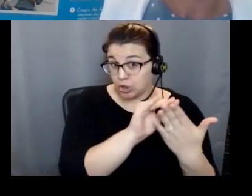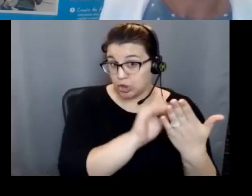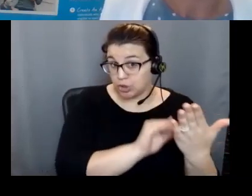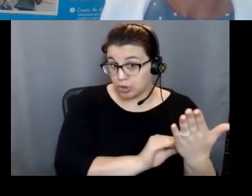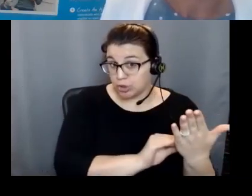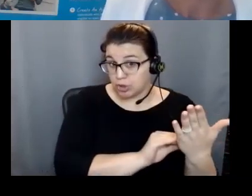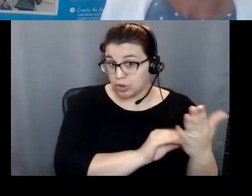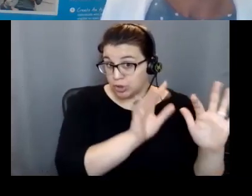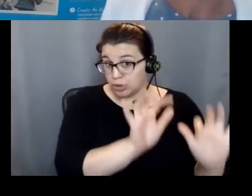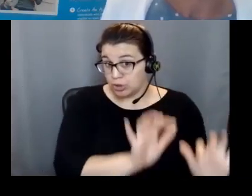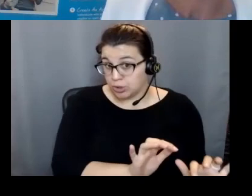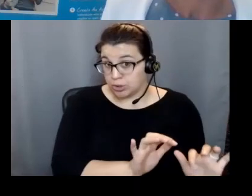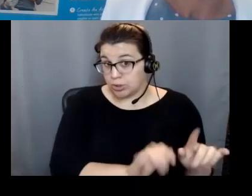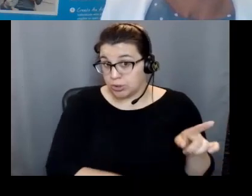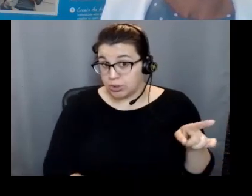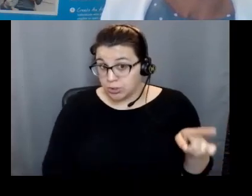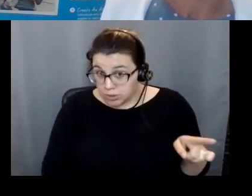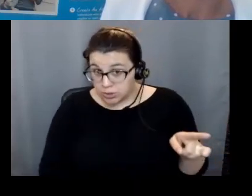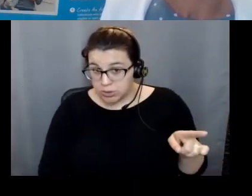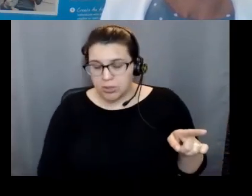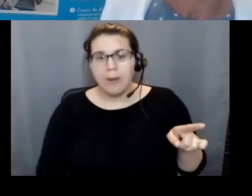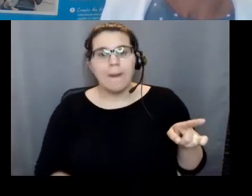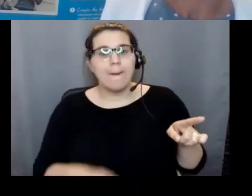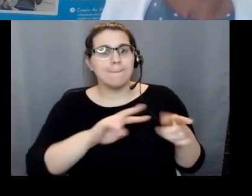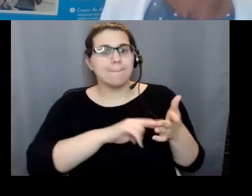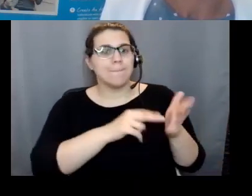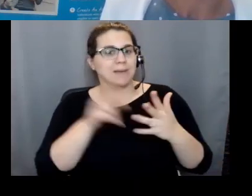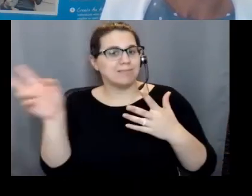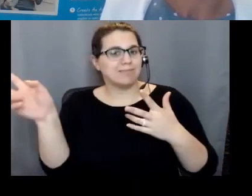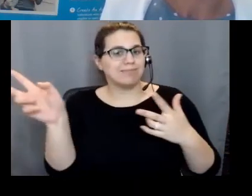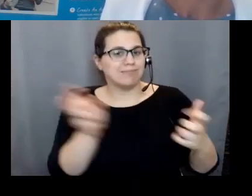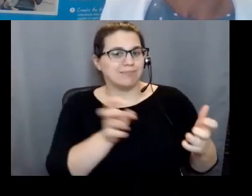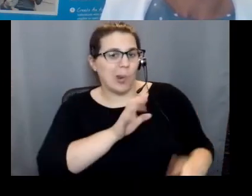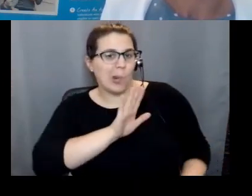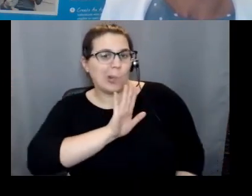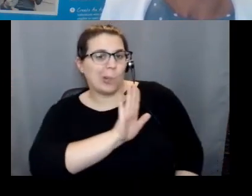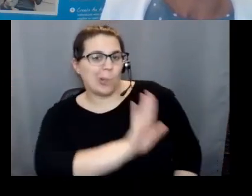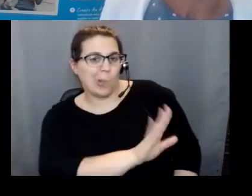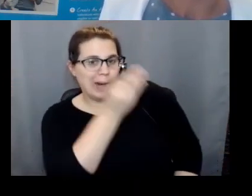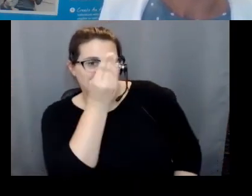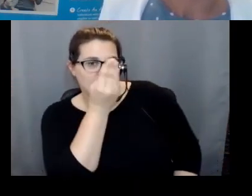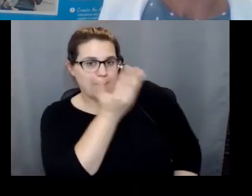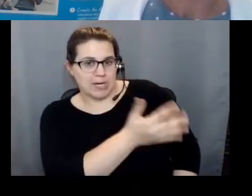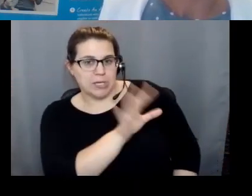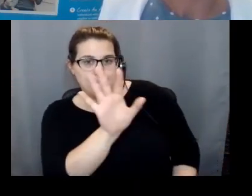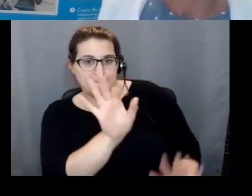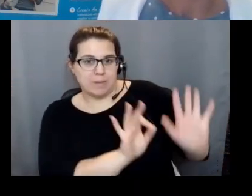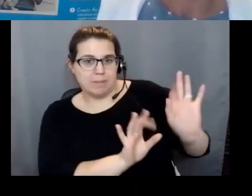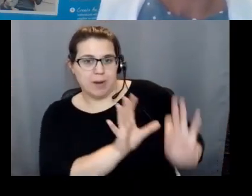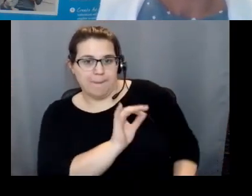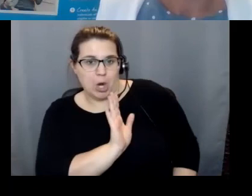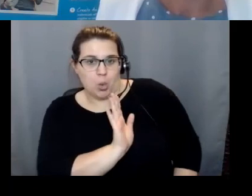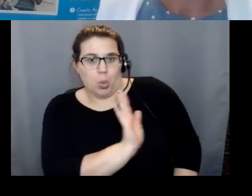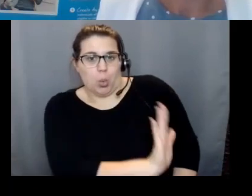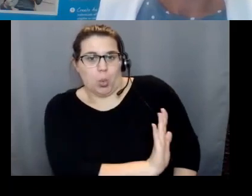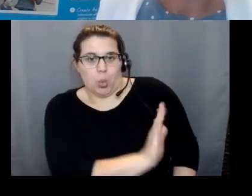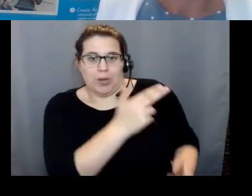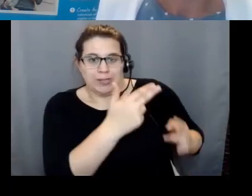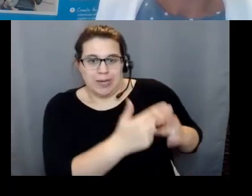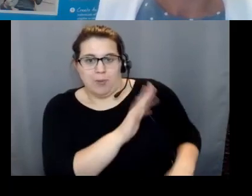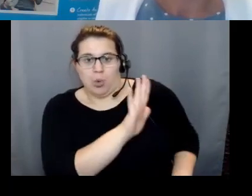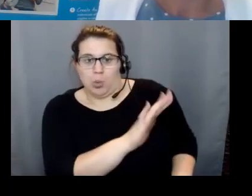in those screens, then it's actually going to be drawing upon your information, not on theirs. So you'd be actually answering questions about